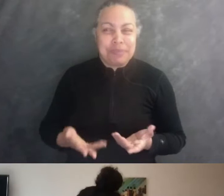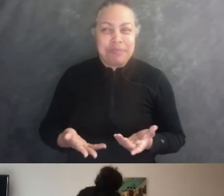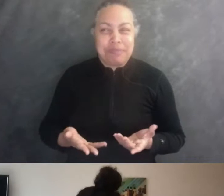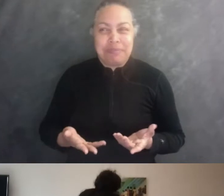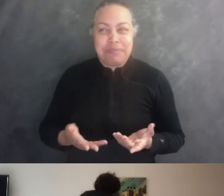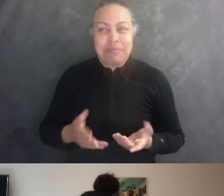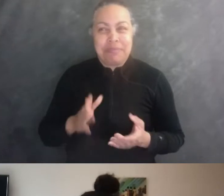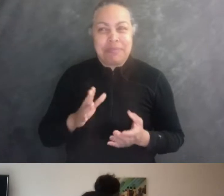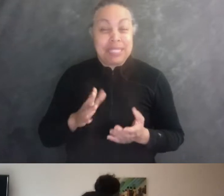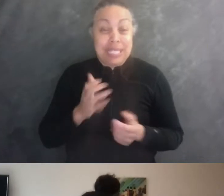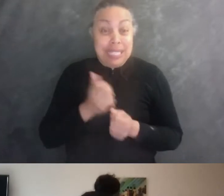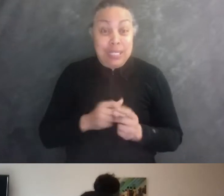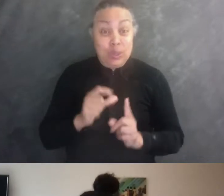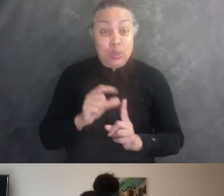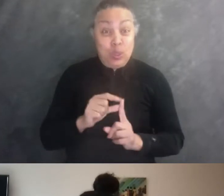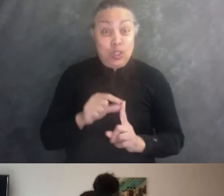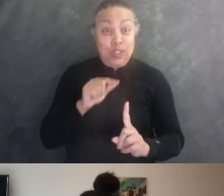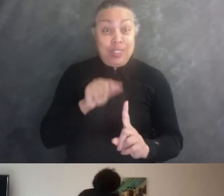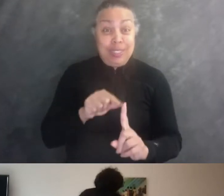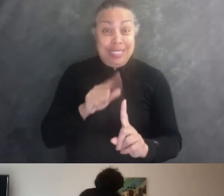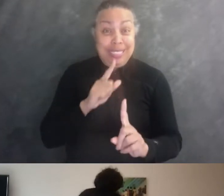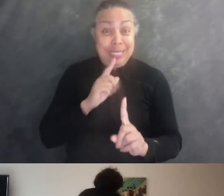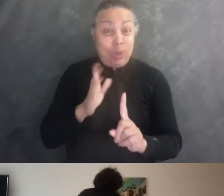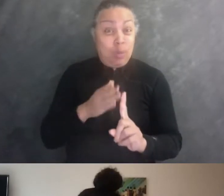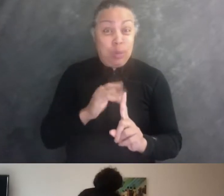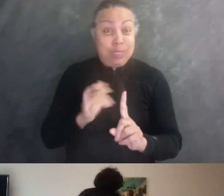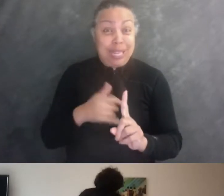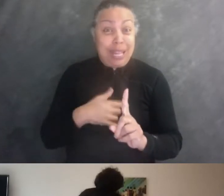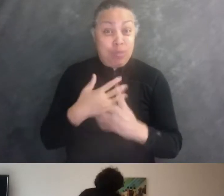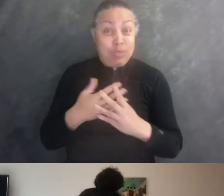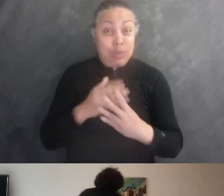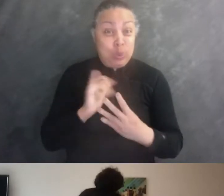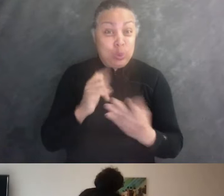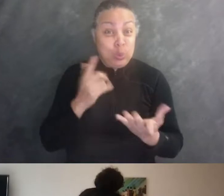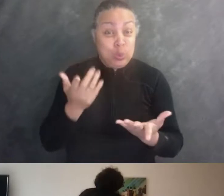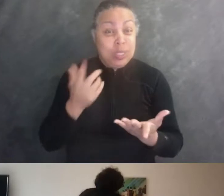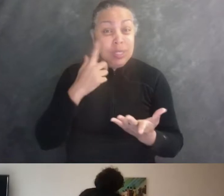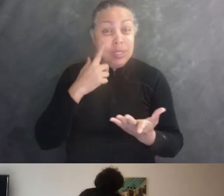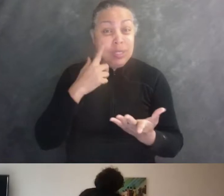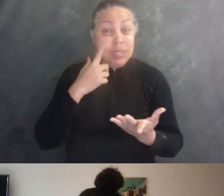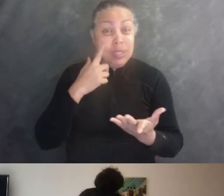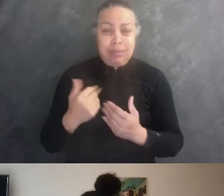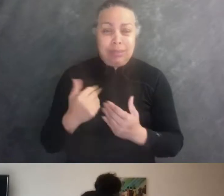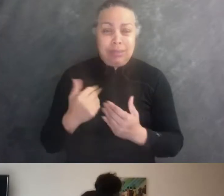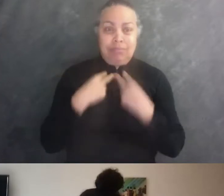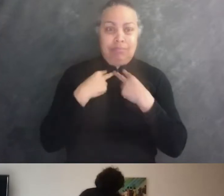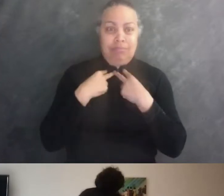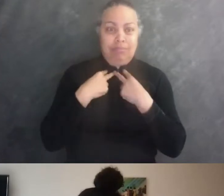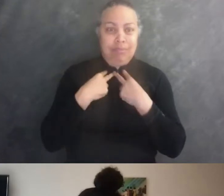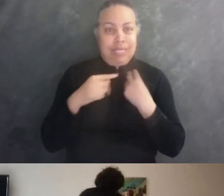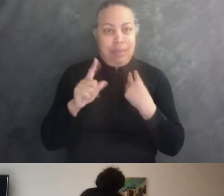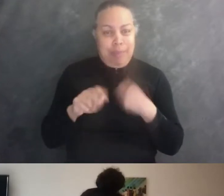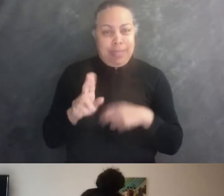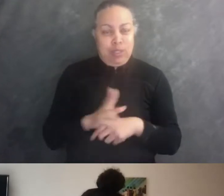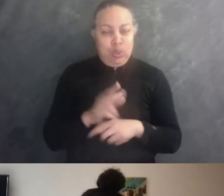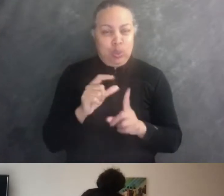a way, every word is a prison because the obligation, to use it the